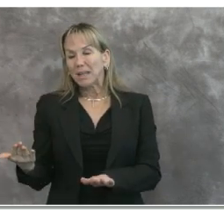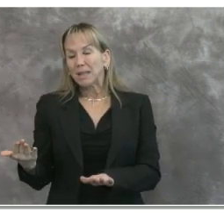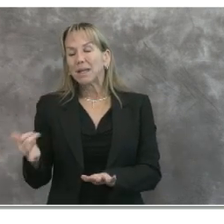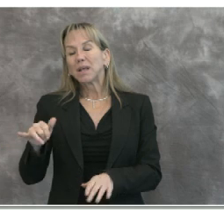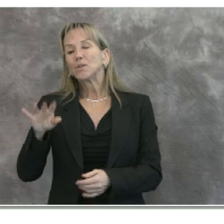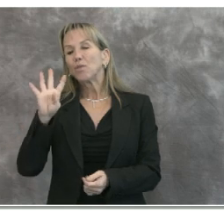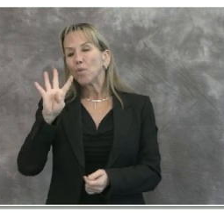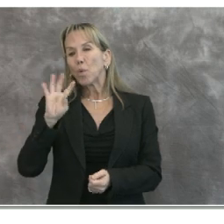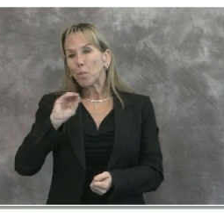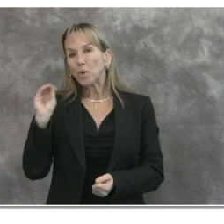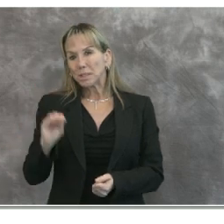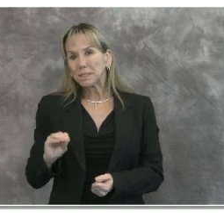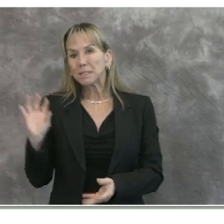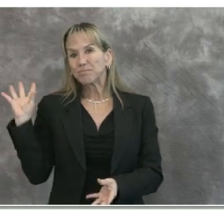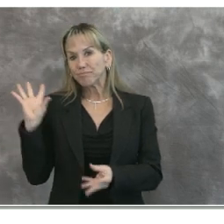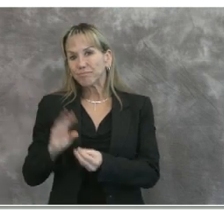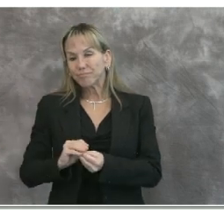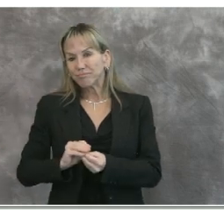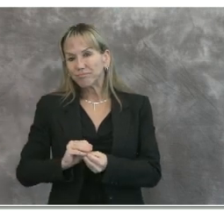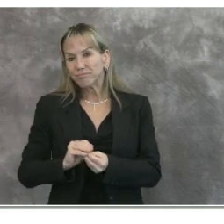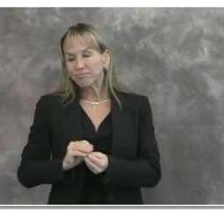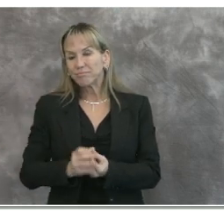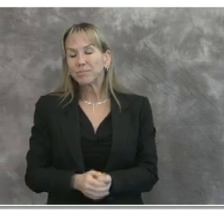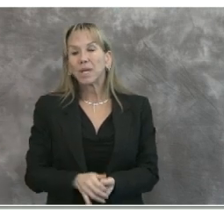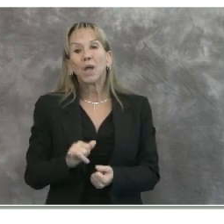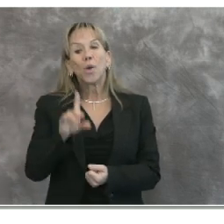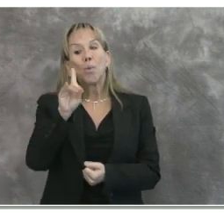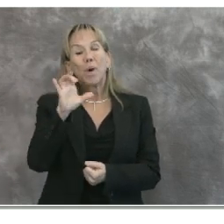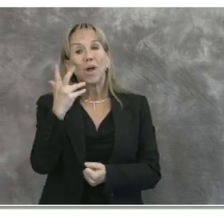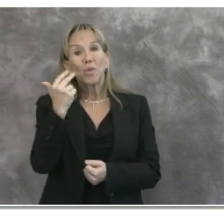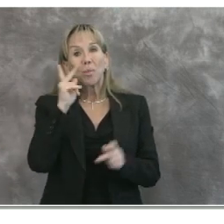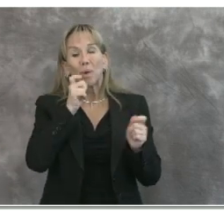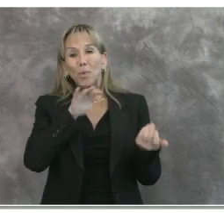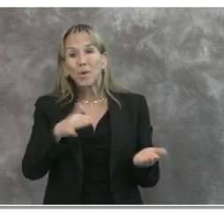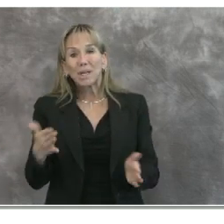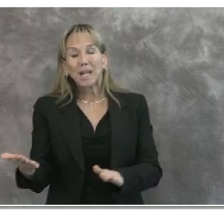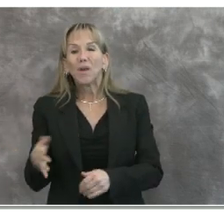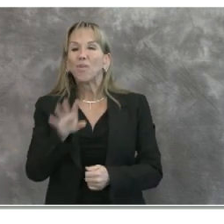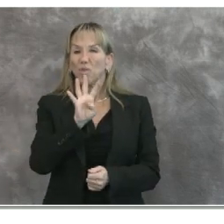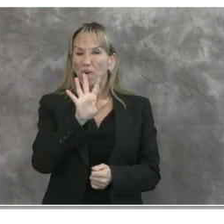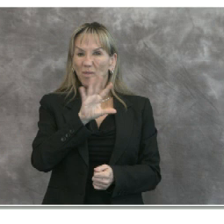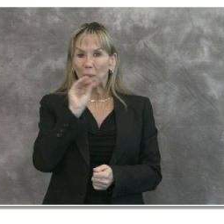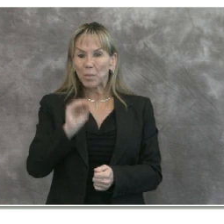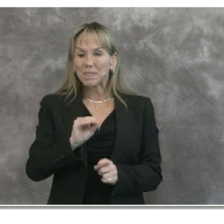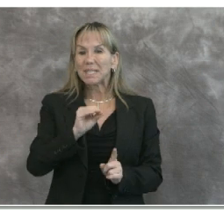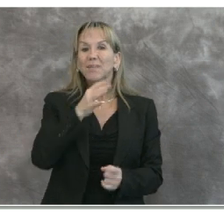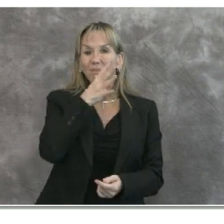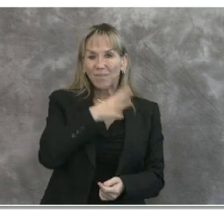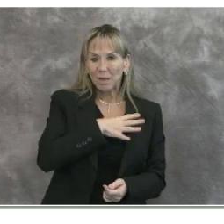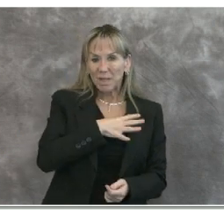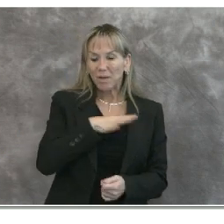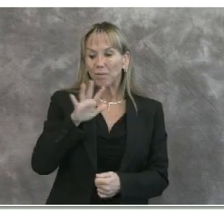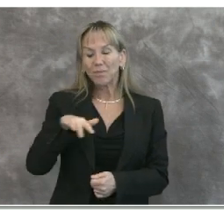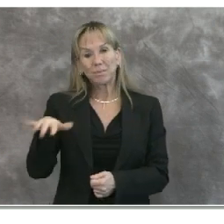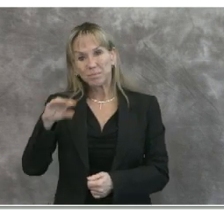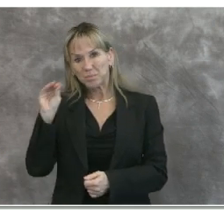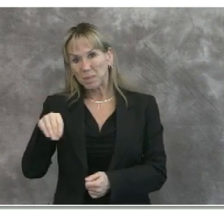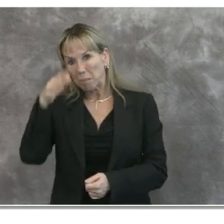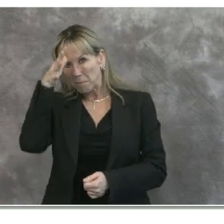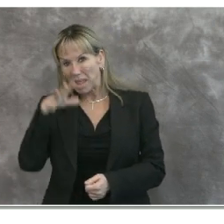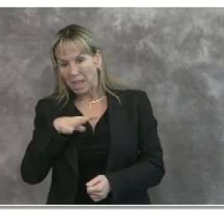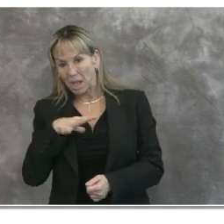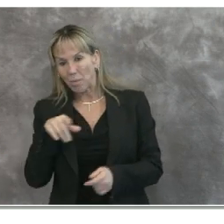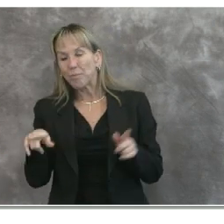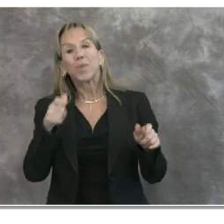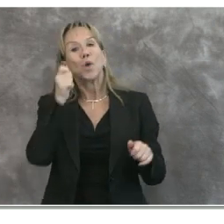of the total number of cases. Also, of the 113 deaths, 45% are female, 55% are male, and